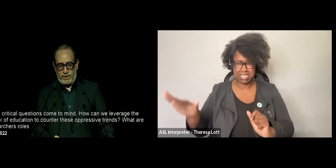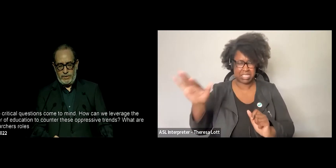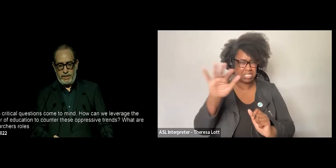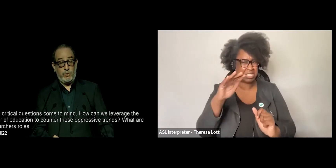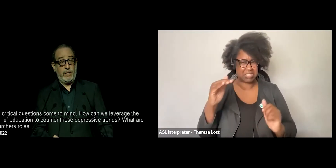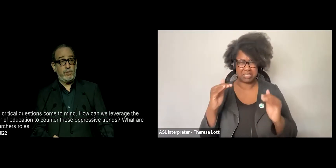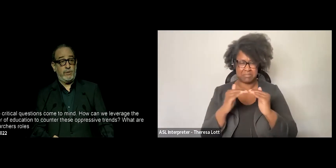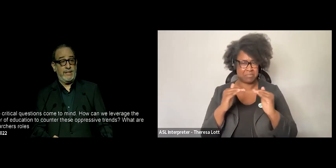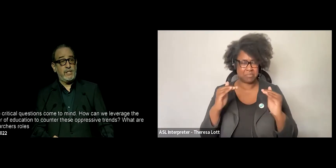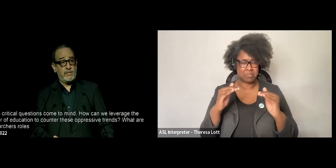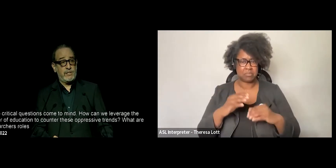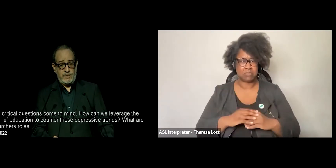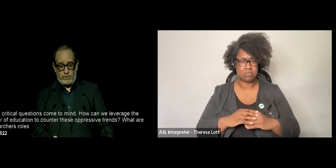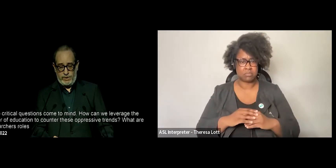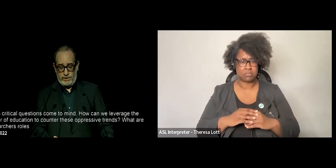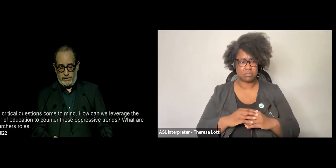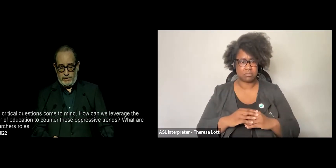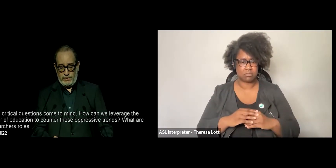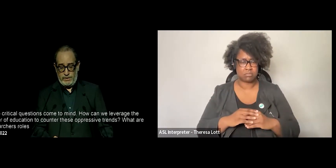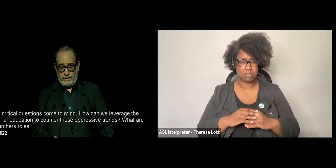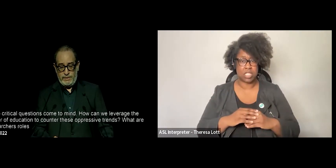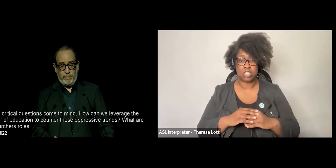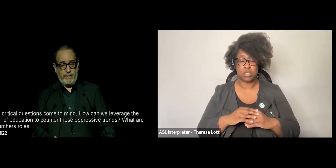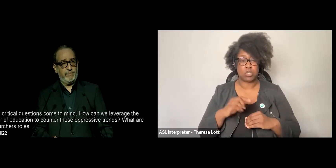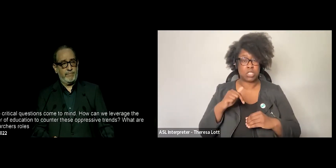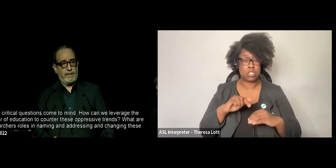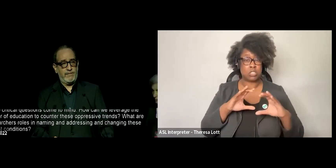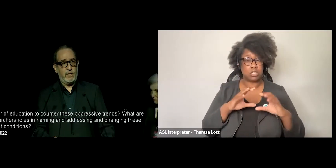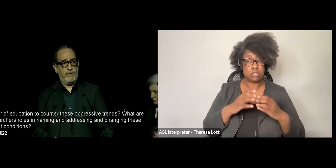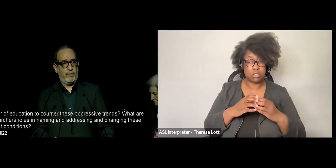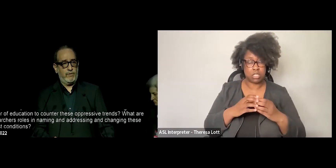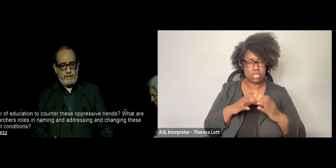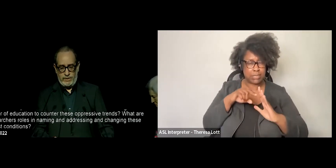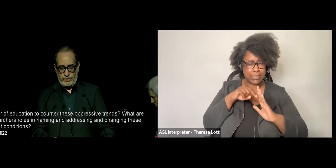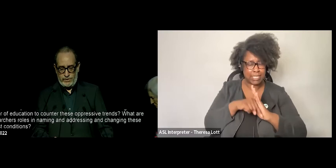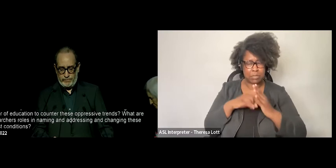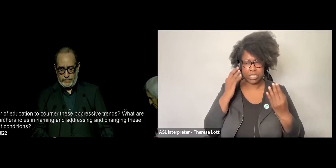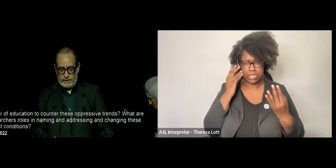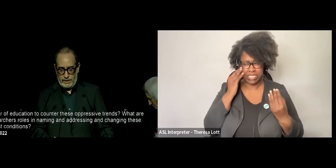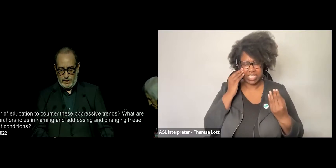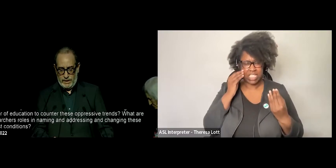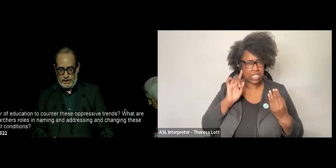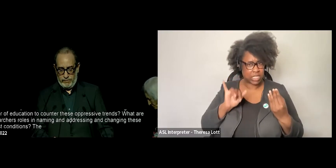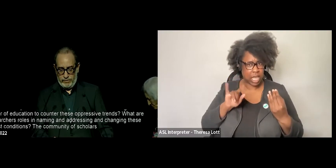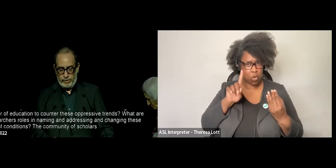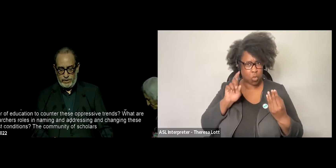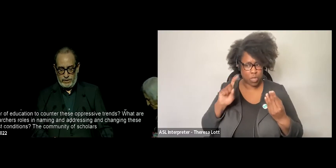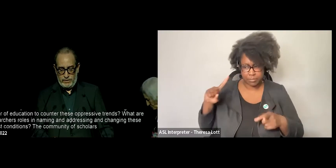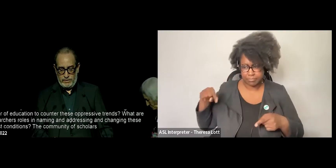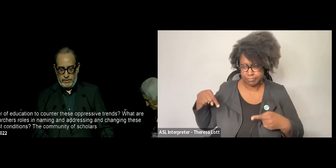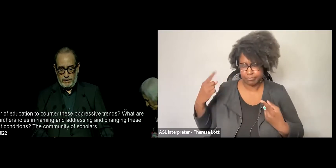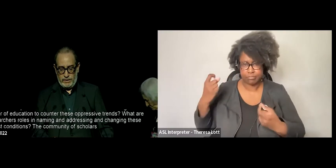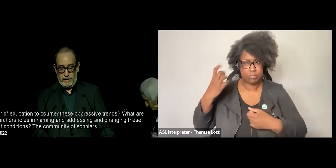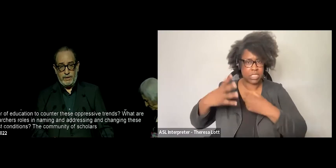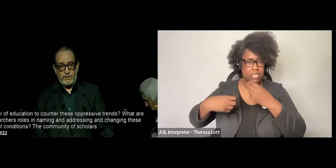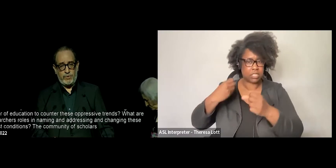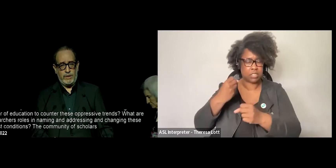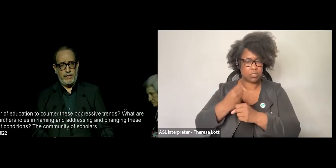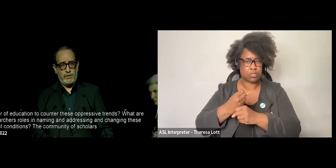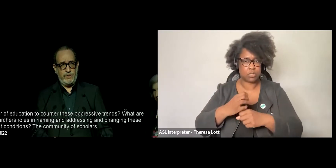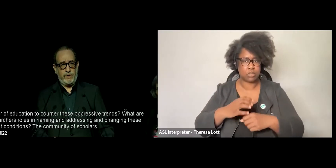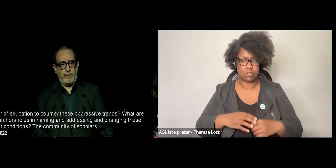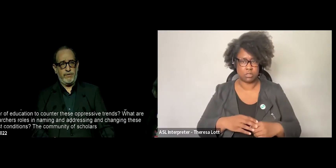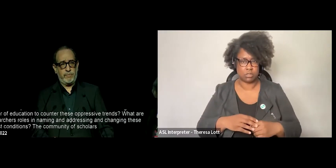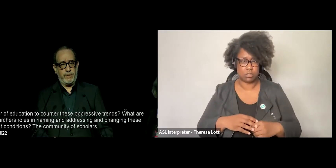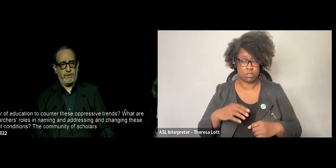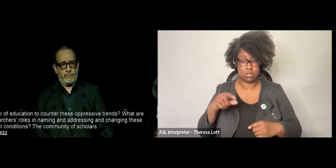Scholars of Color in Education engages these questions deeply and has done it over the years. And for that reason, this